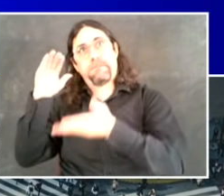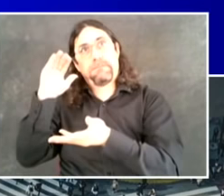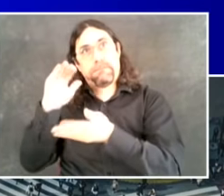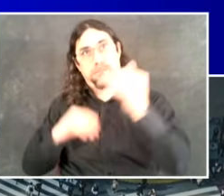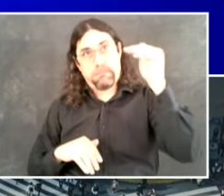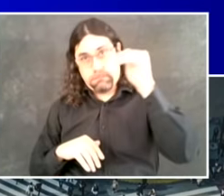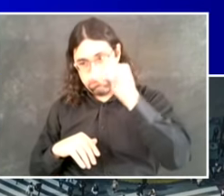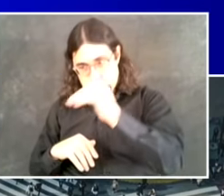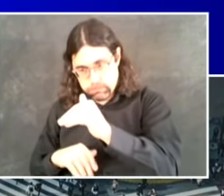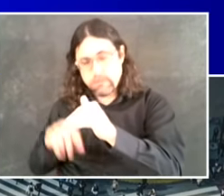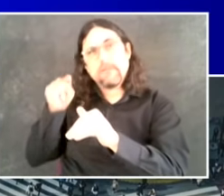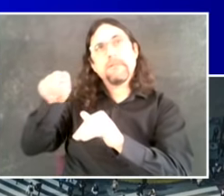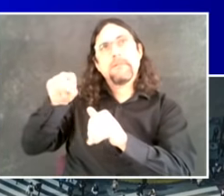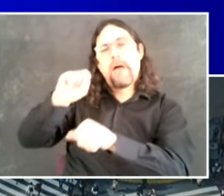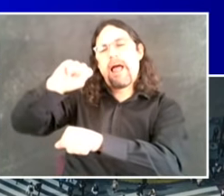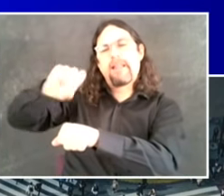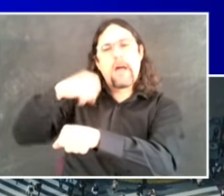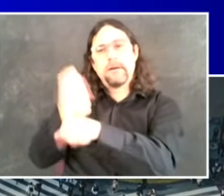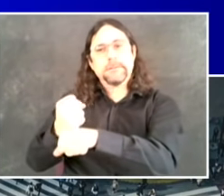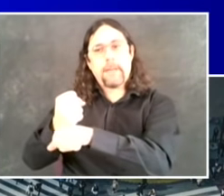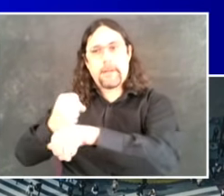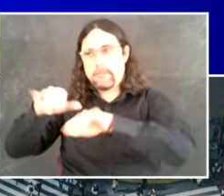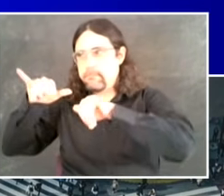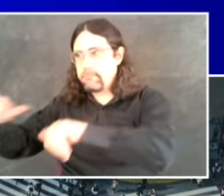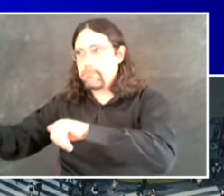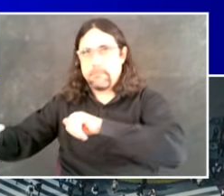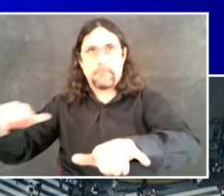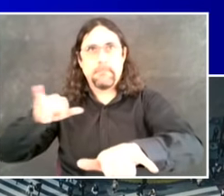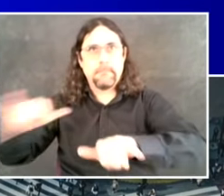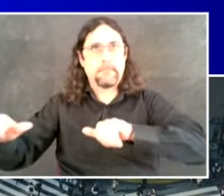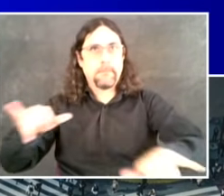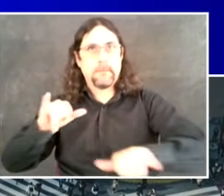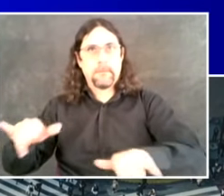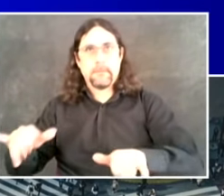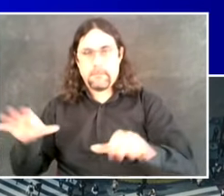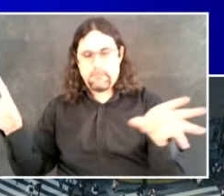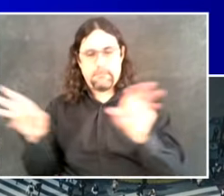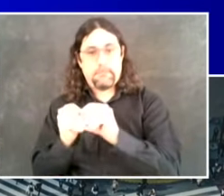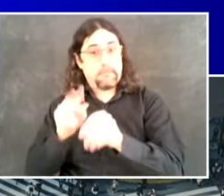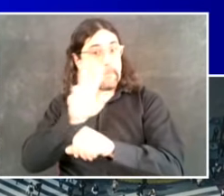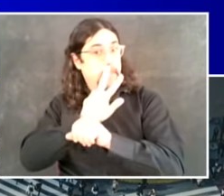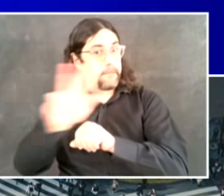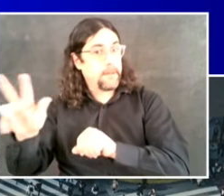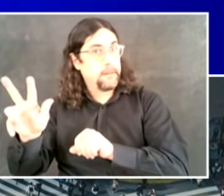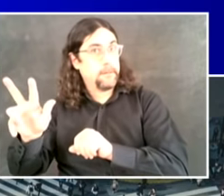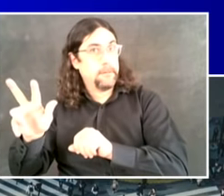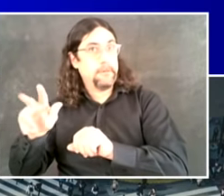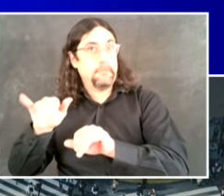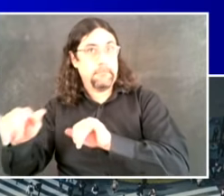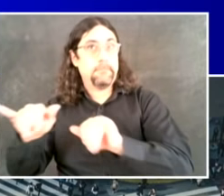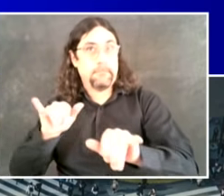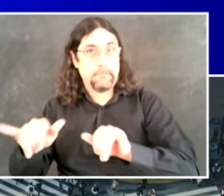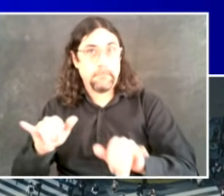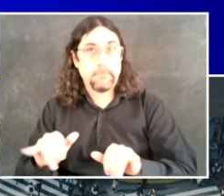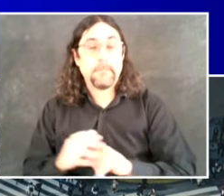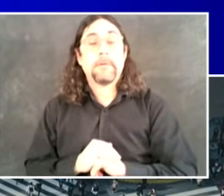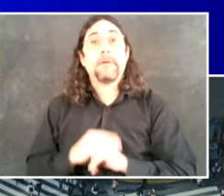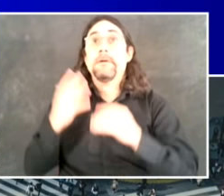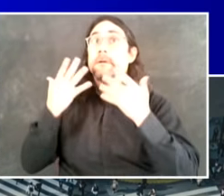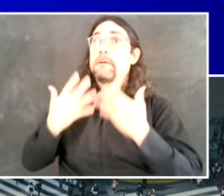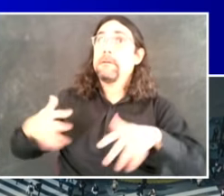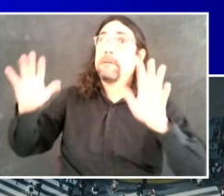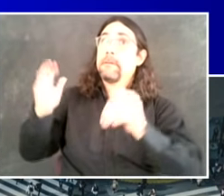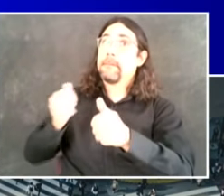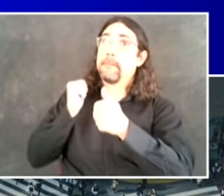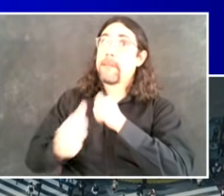And again, I emphasize just 3 weeks, at which point it seemed like the disease had been contained. Now, we all know 3